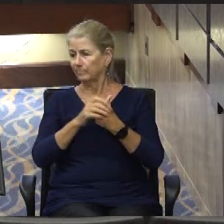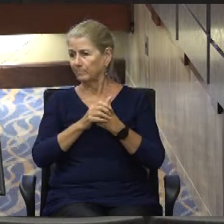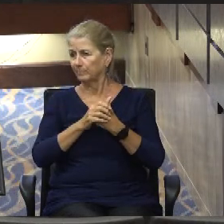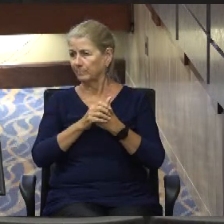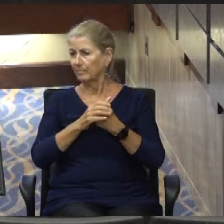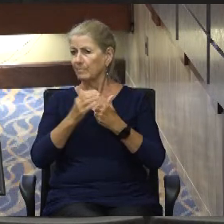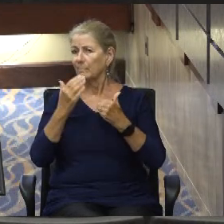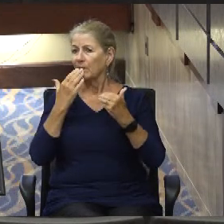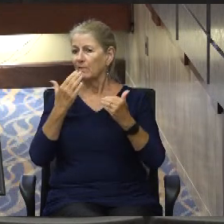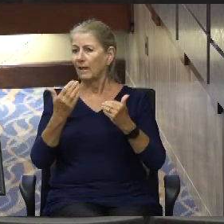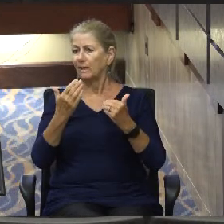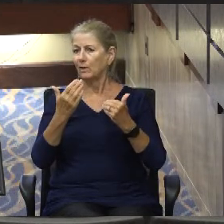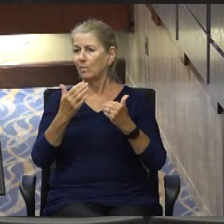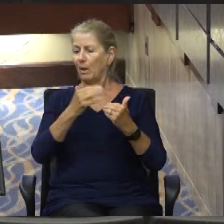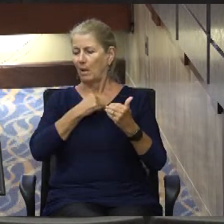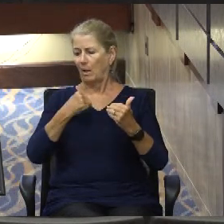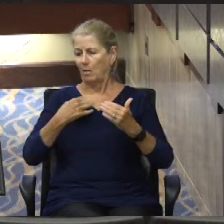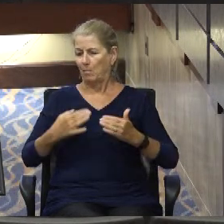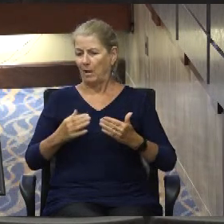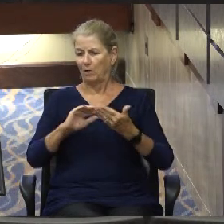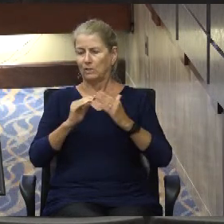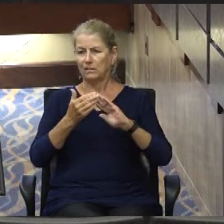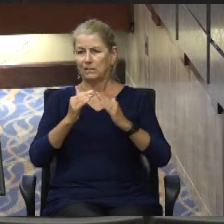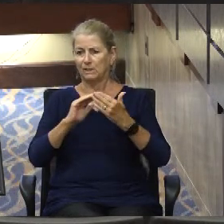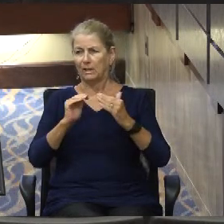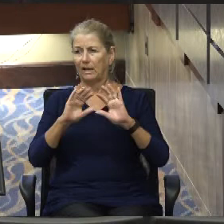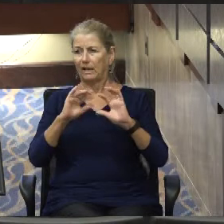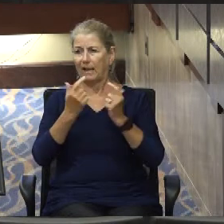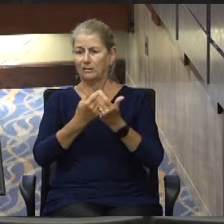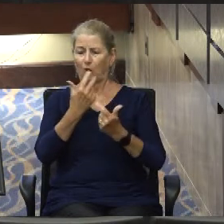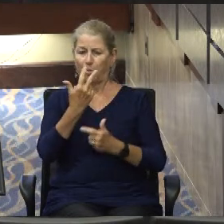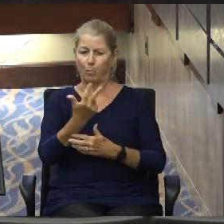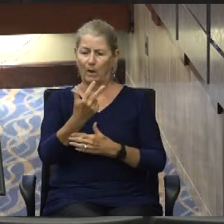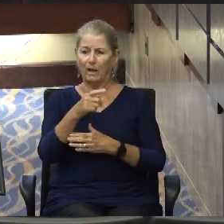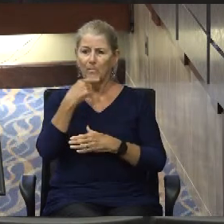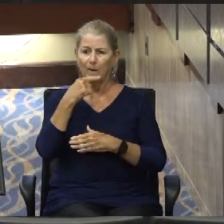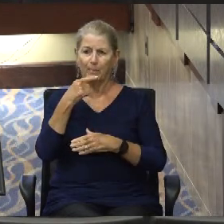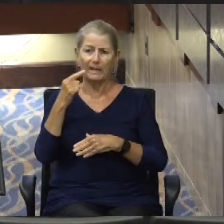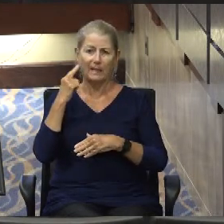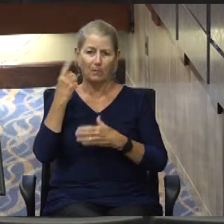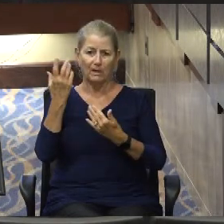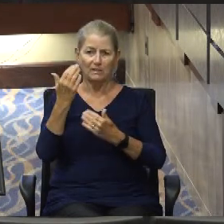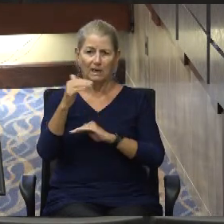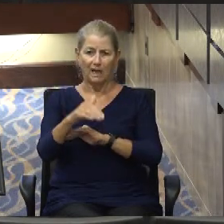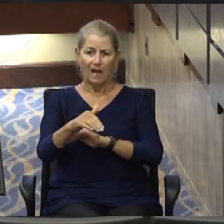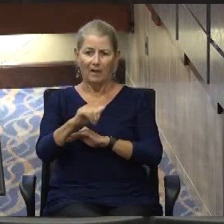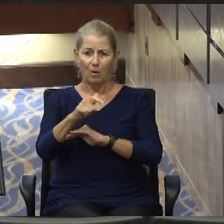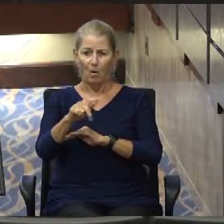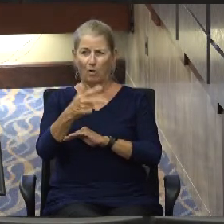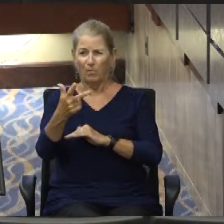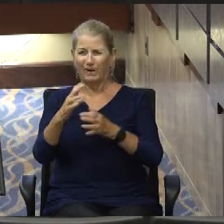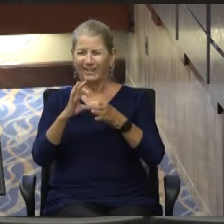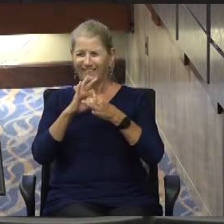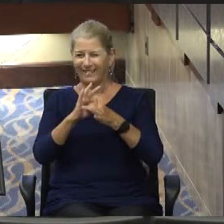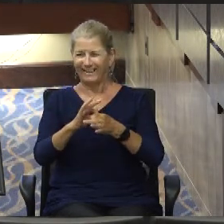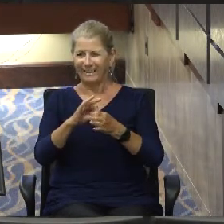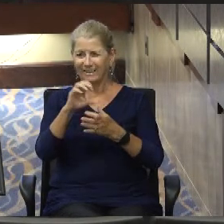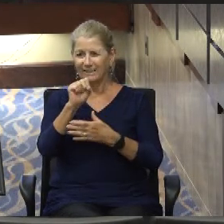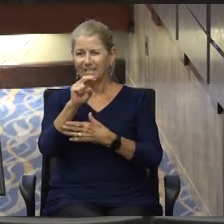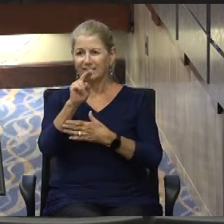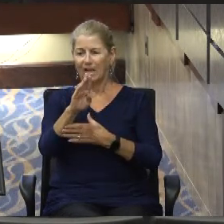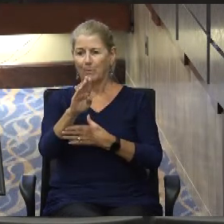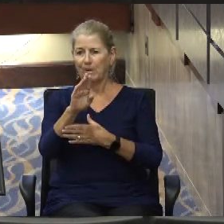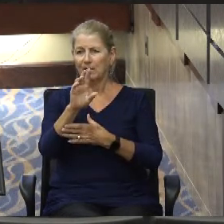Thank you, Mayor. City Council, we just have the 3 public hearings tonight. All 3 public hearings are related to subdivision